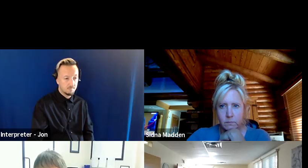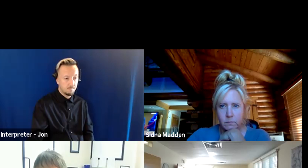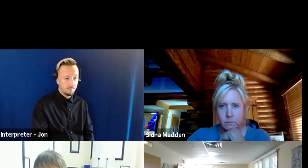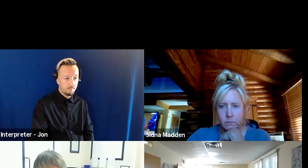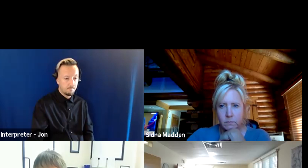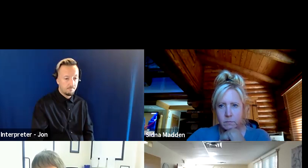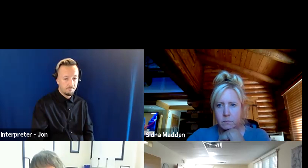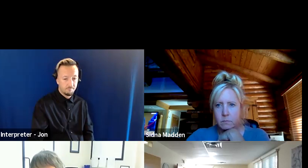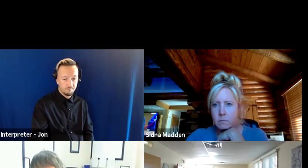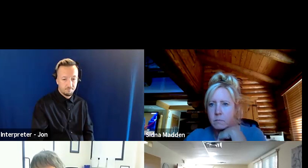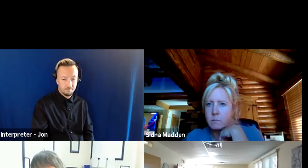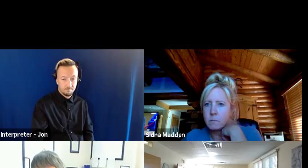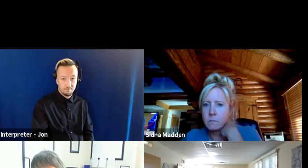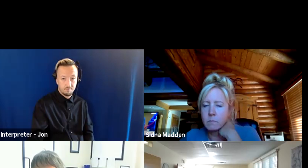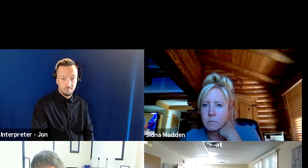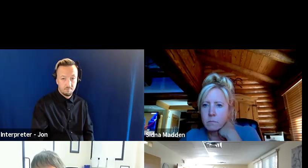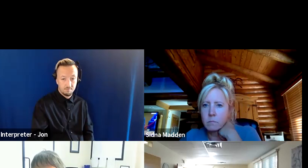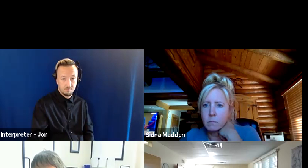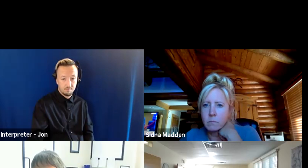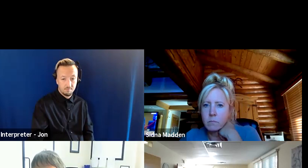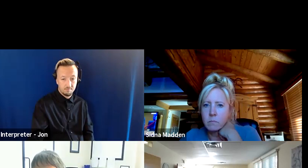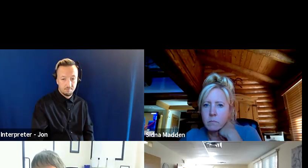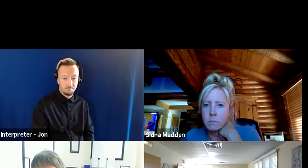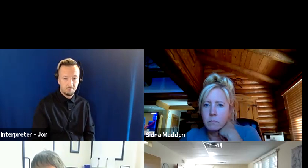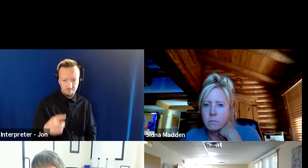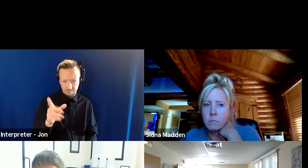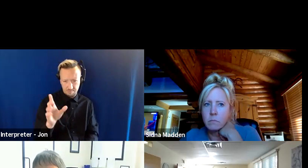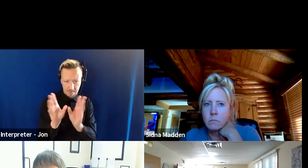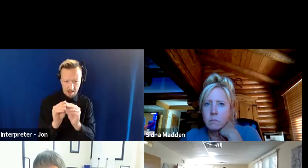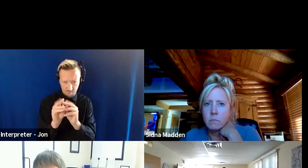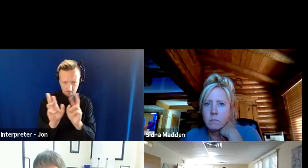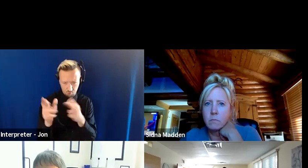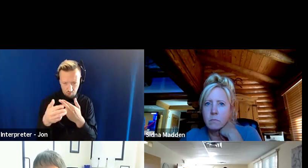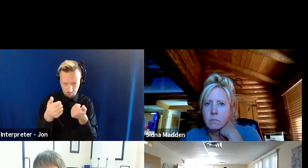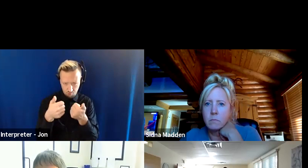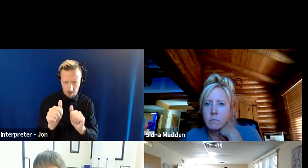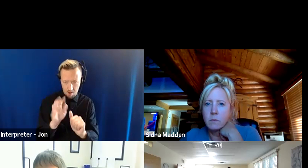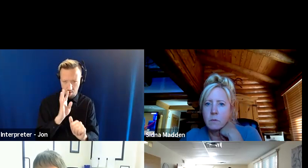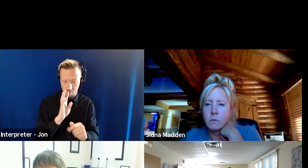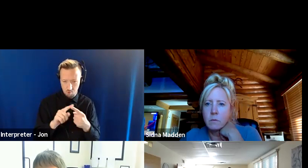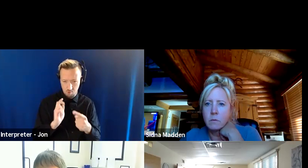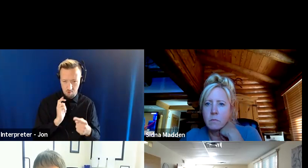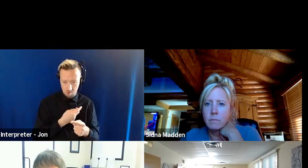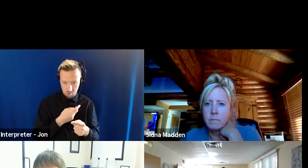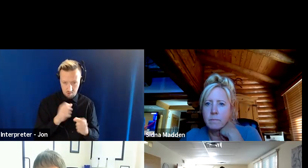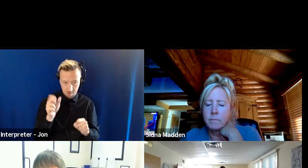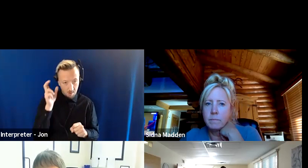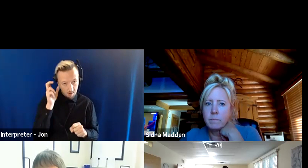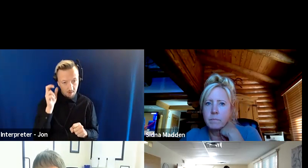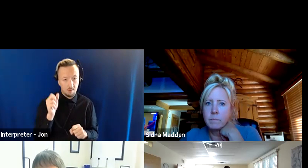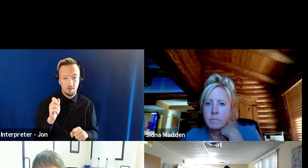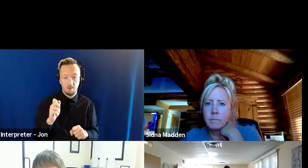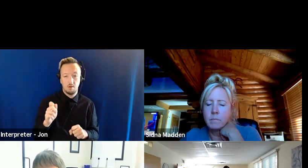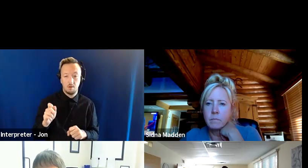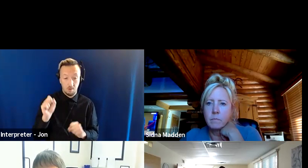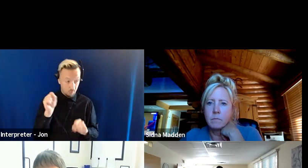Okay, I think the conference room might be trying to talk to us, but we didn't actually hear anything. Can you hear us? we were talking amongst